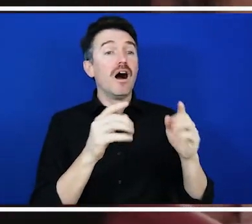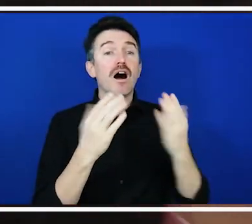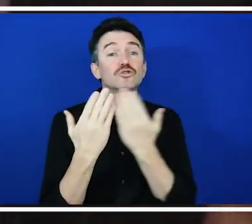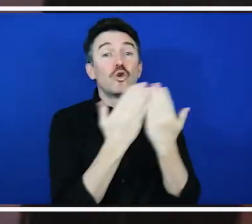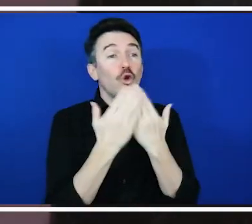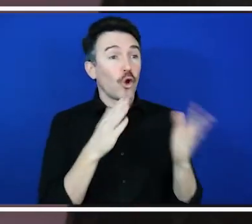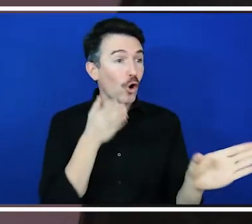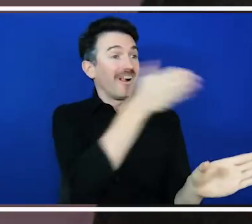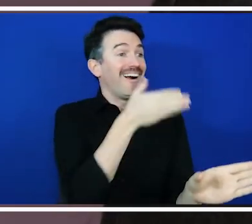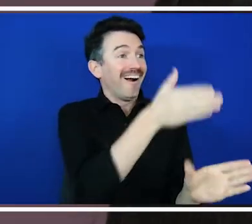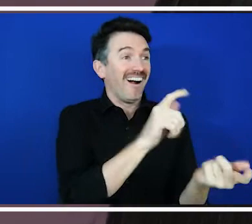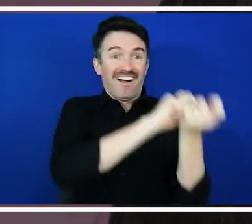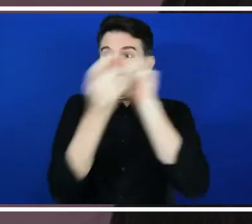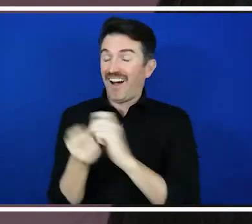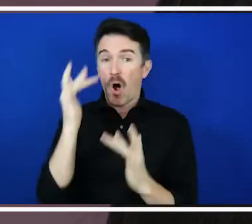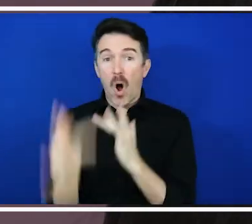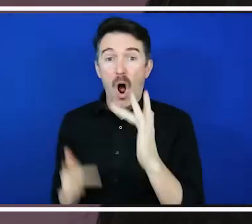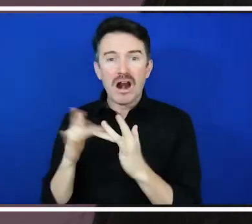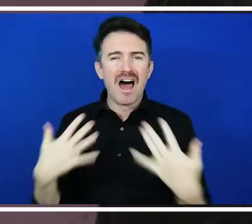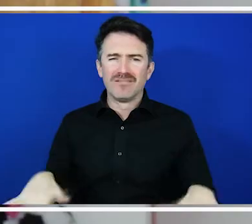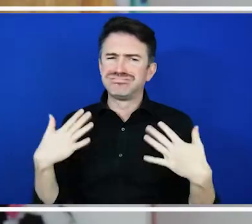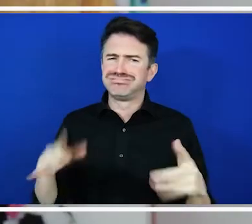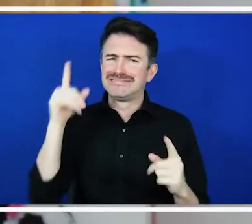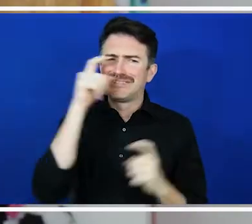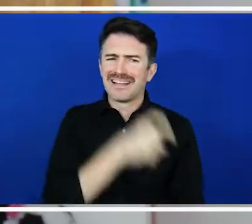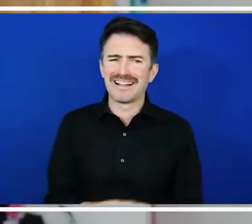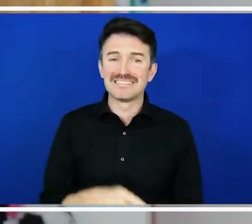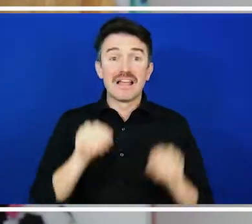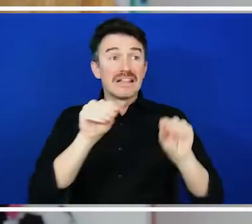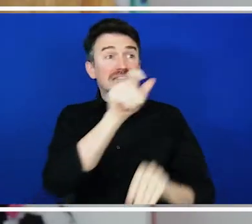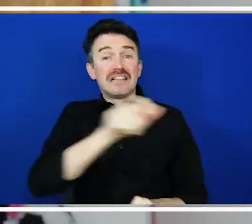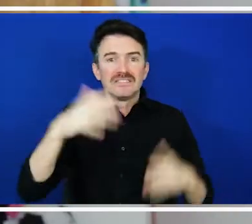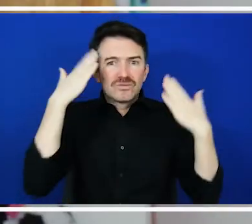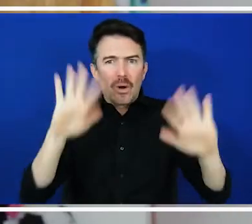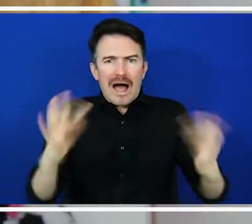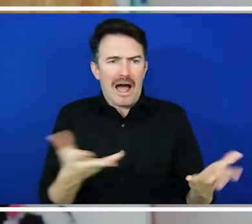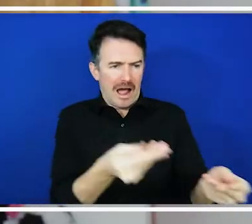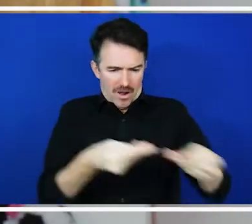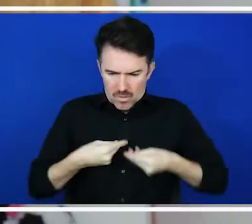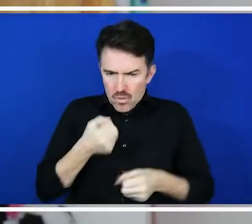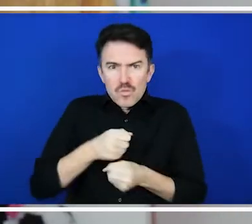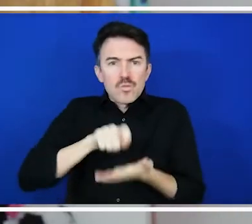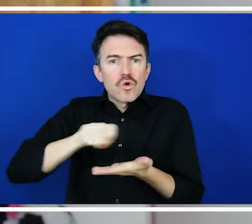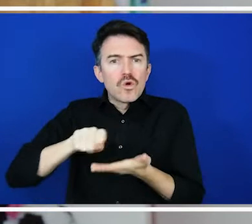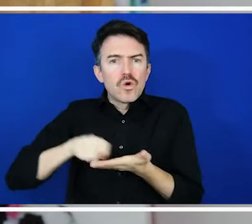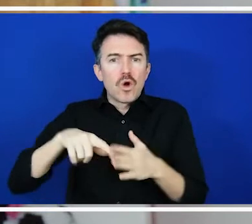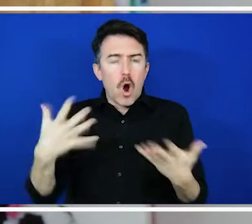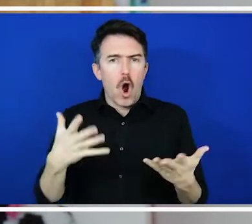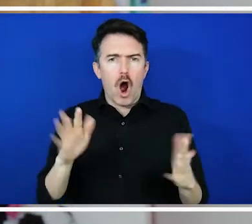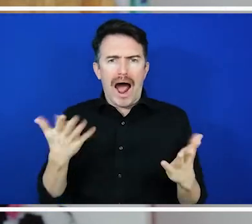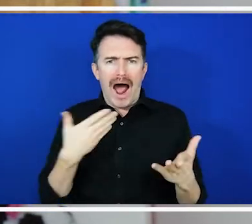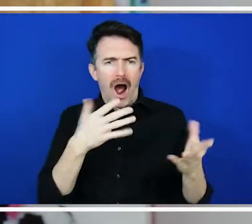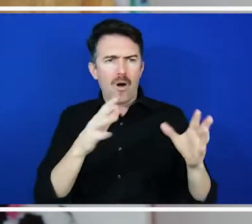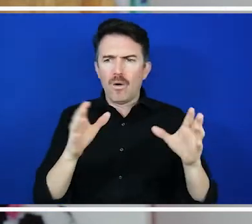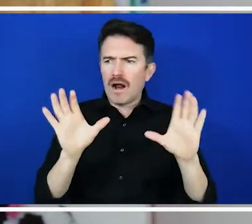Going from in-person classes to virtual was very hard. Teachers didn't know how to